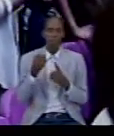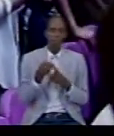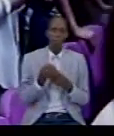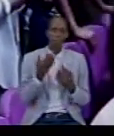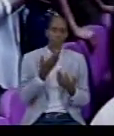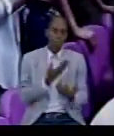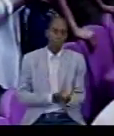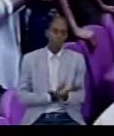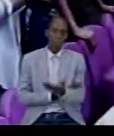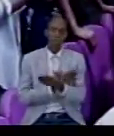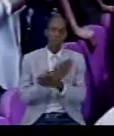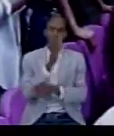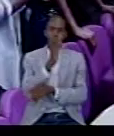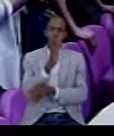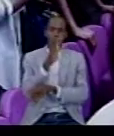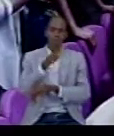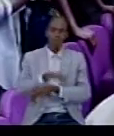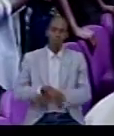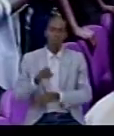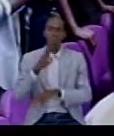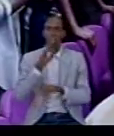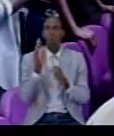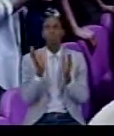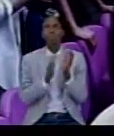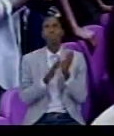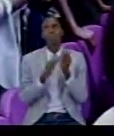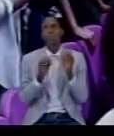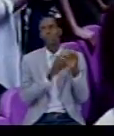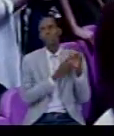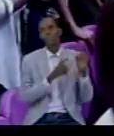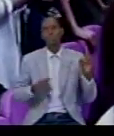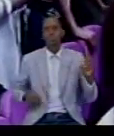night, you're praising the Lord.